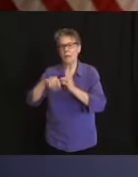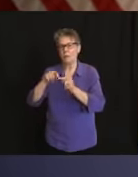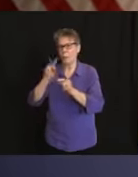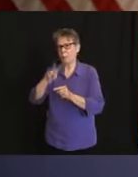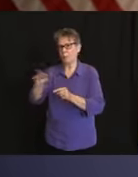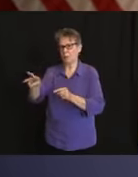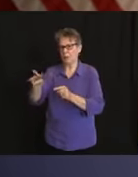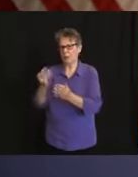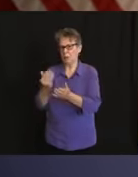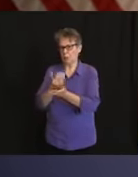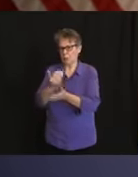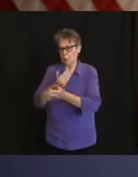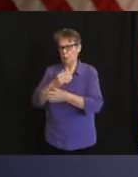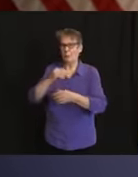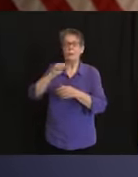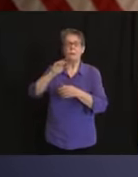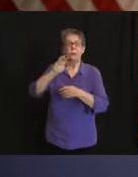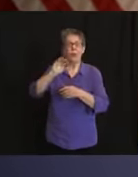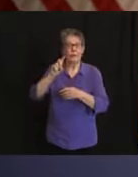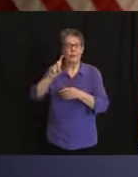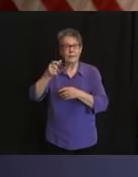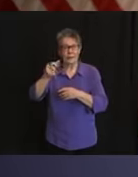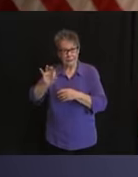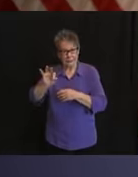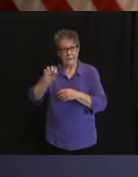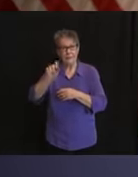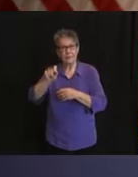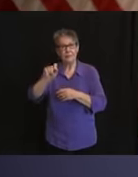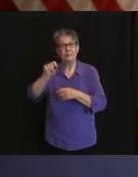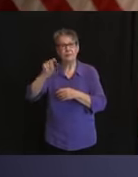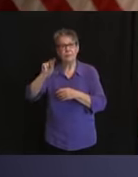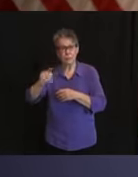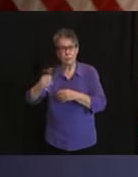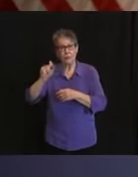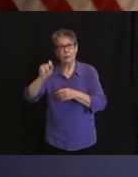health website, or the hotline is